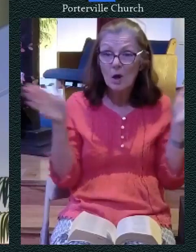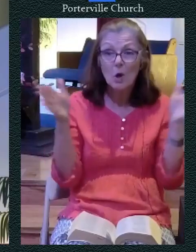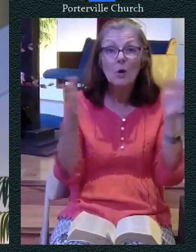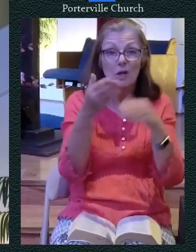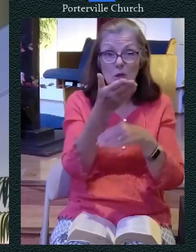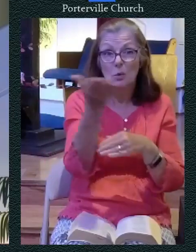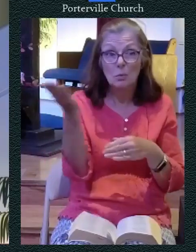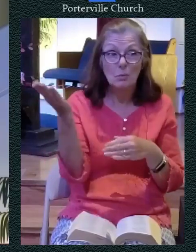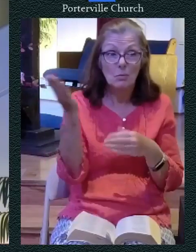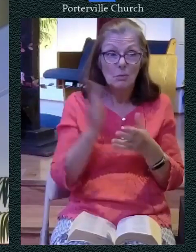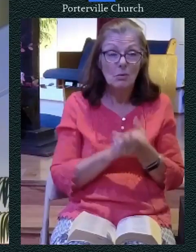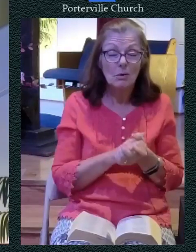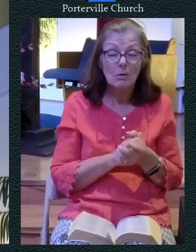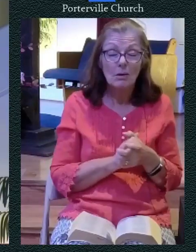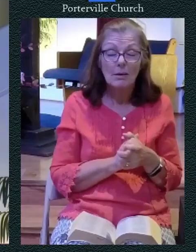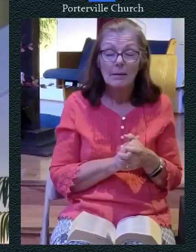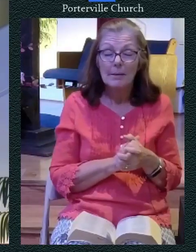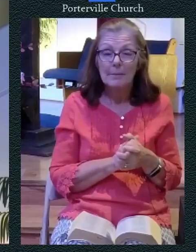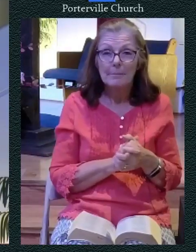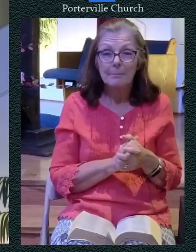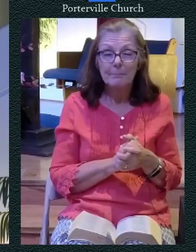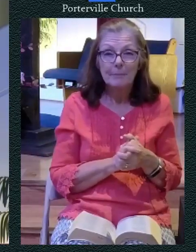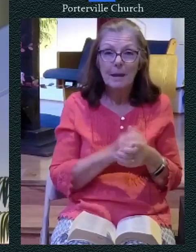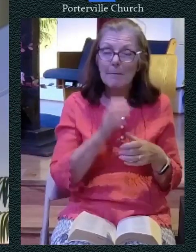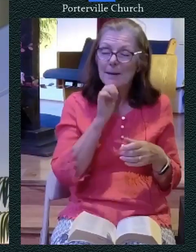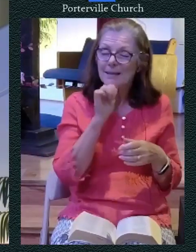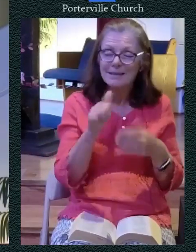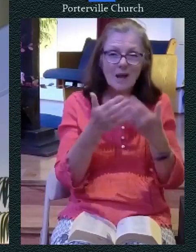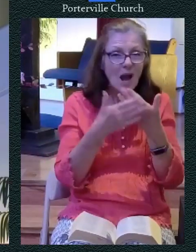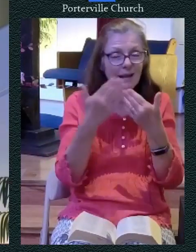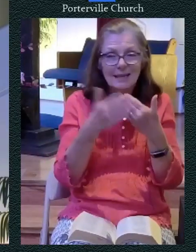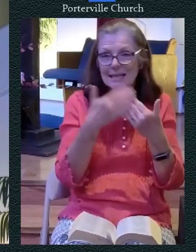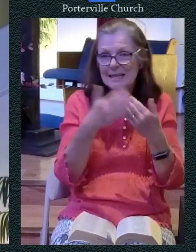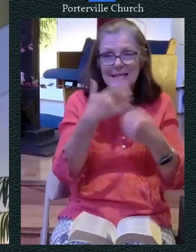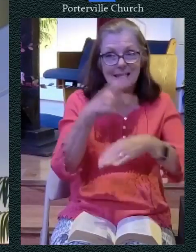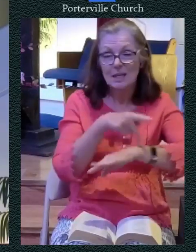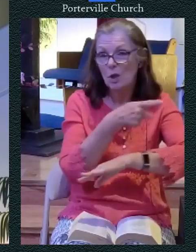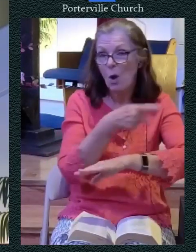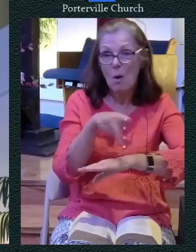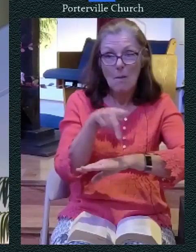But again, it's not a particularly easy psalm to understand.